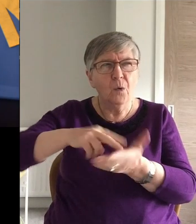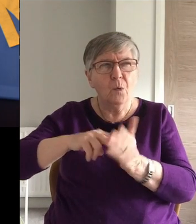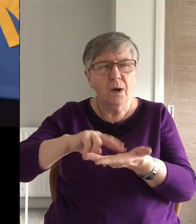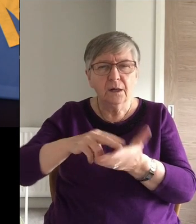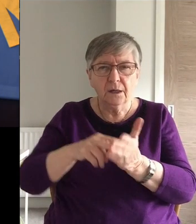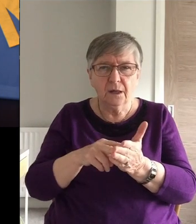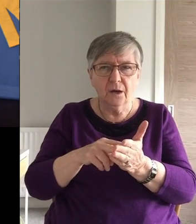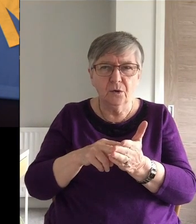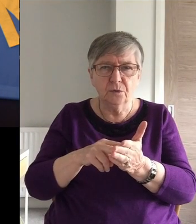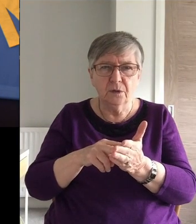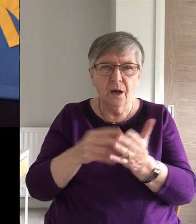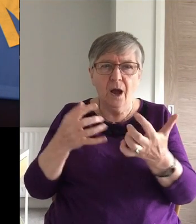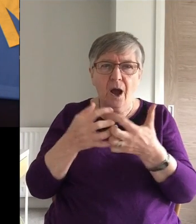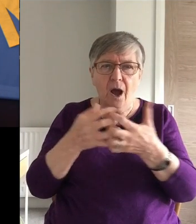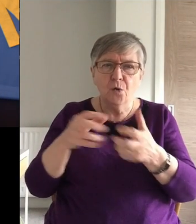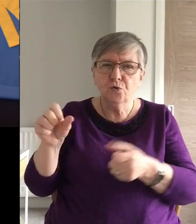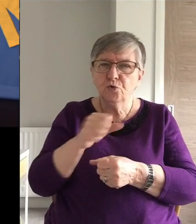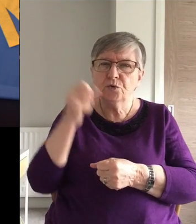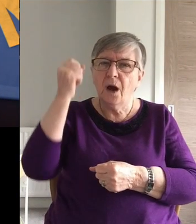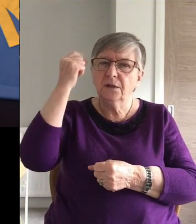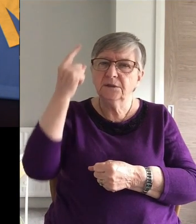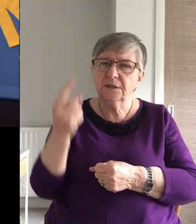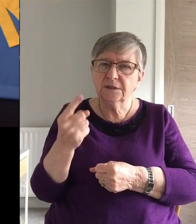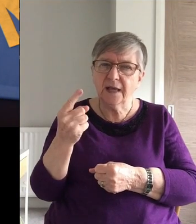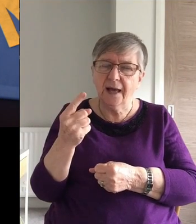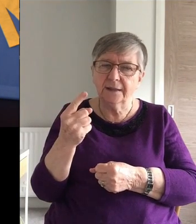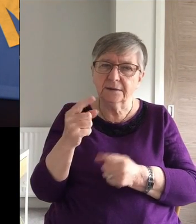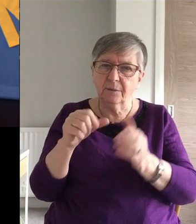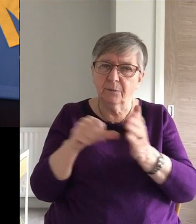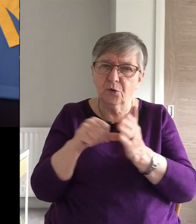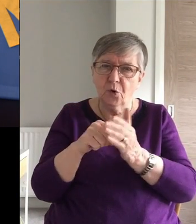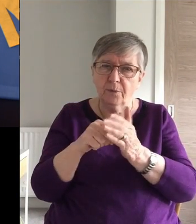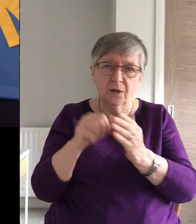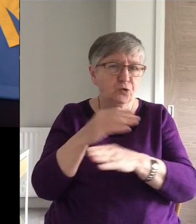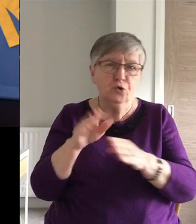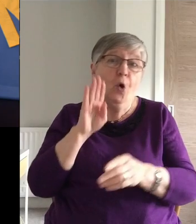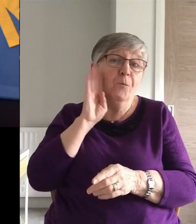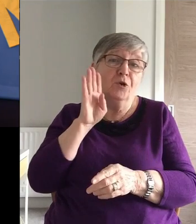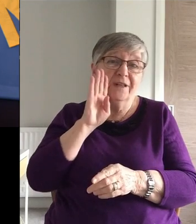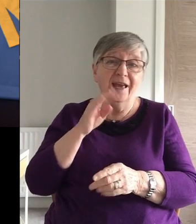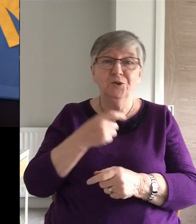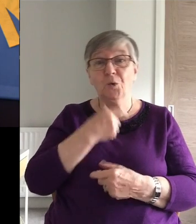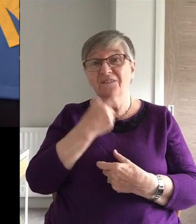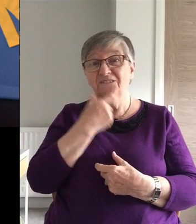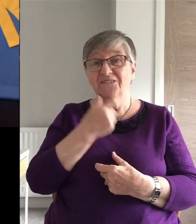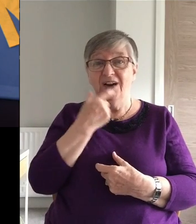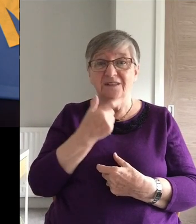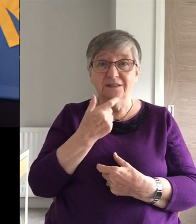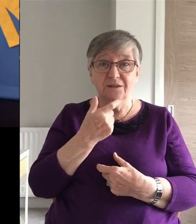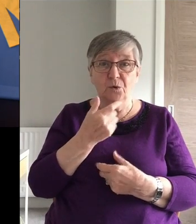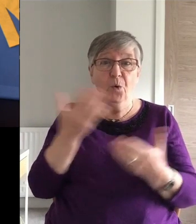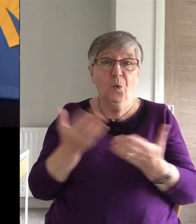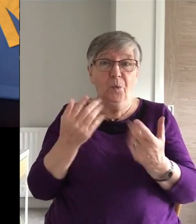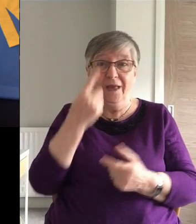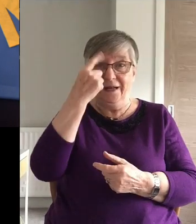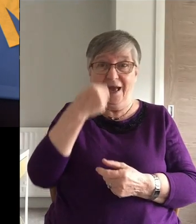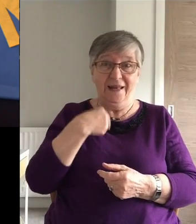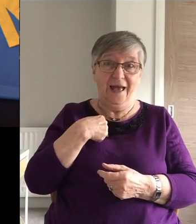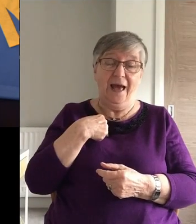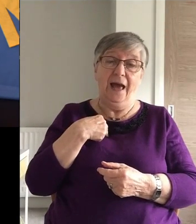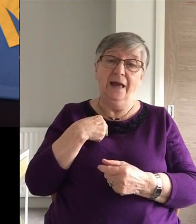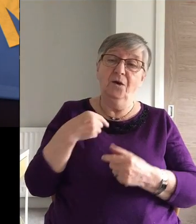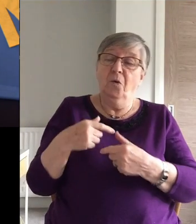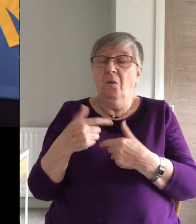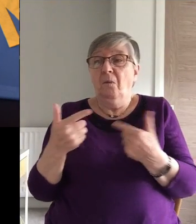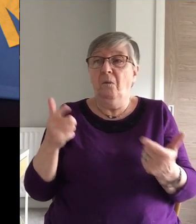how we should understand and view trials. Not by pretending it's fun. Not by just saying, where can I get a